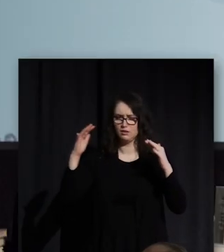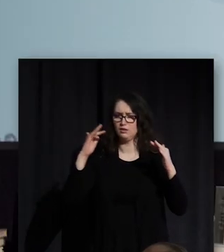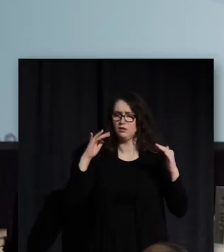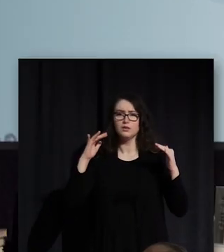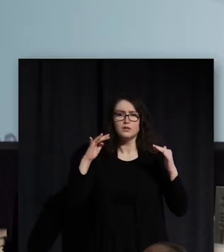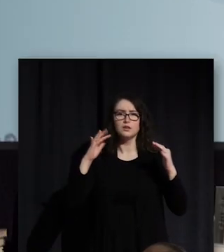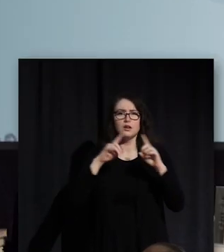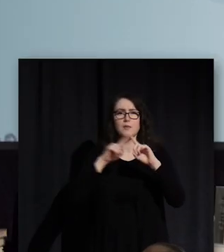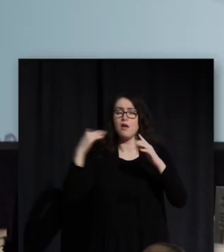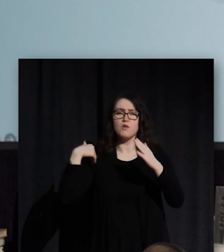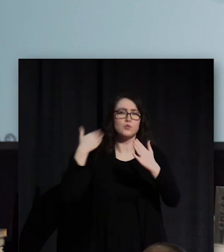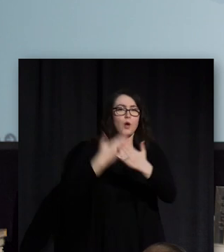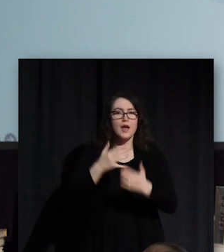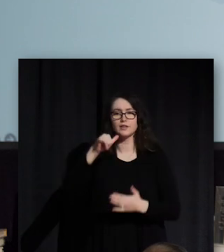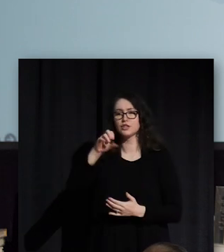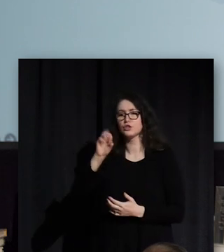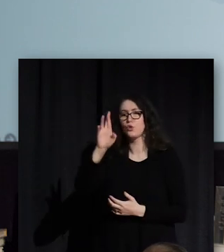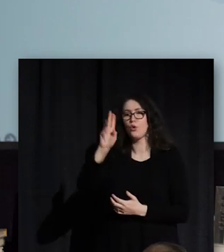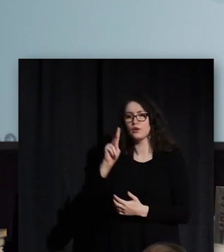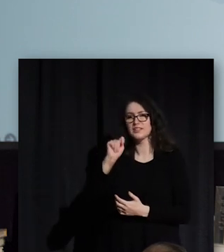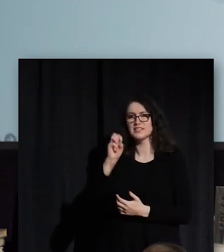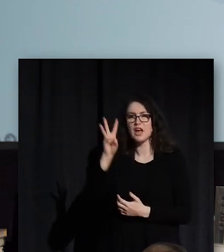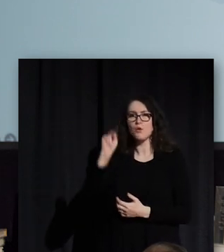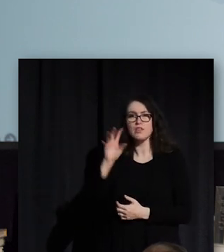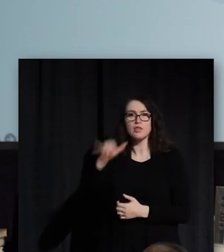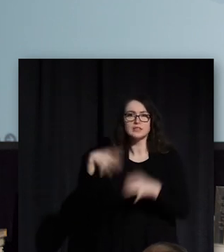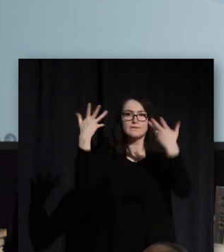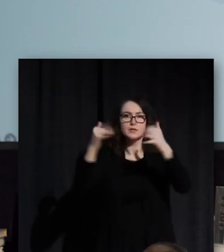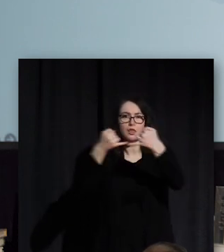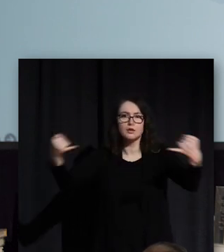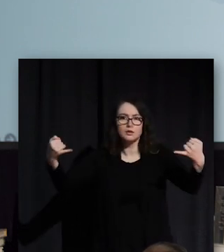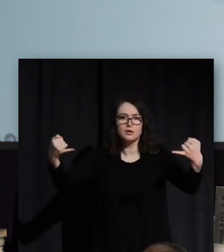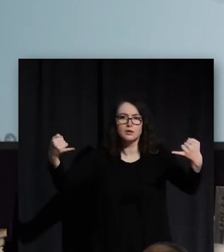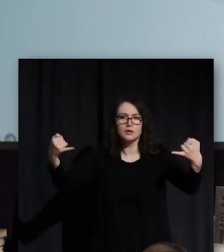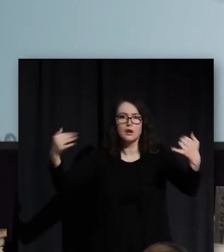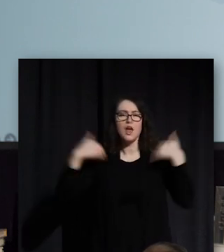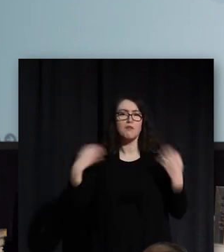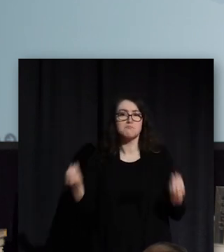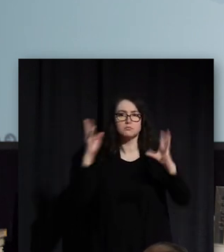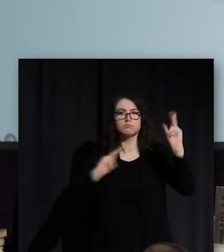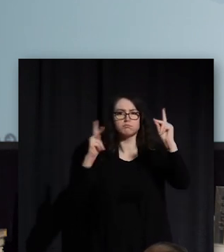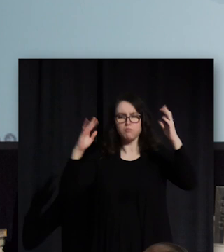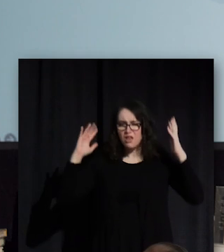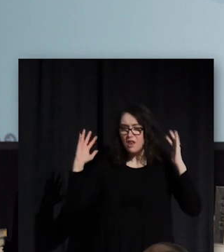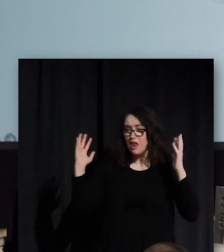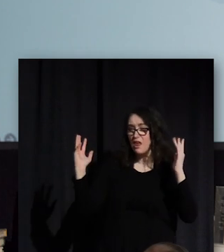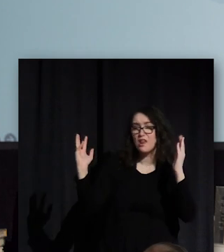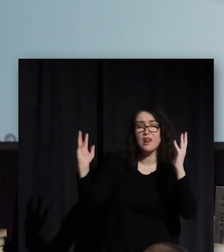to Yorktown and the Victory Monument, and that's the finish. There are a dozen or so people there waiting to cheer